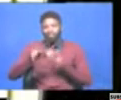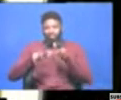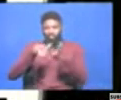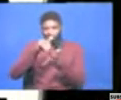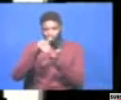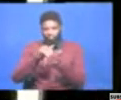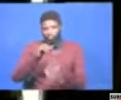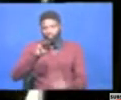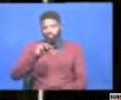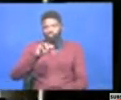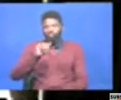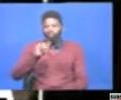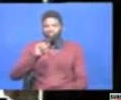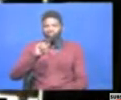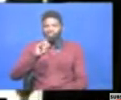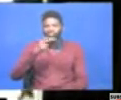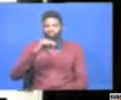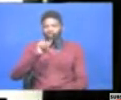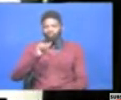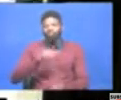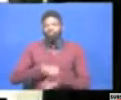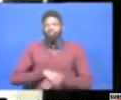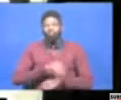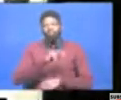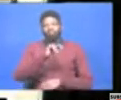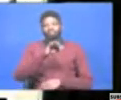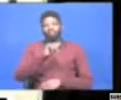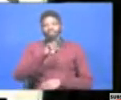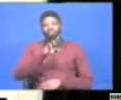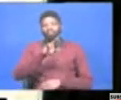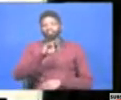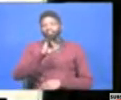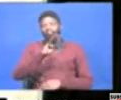Nyaribari Chache, Kandara, Suba South,